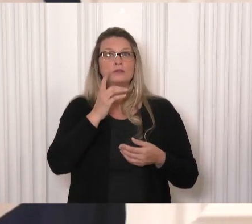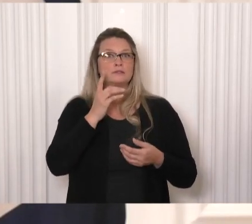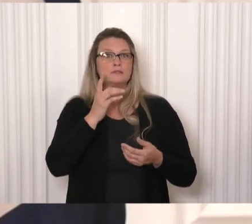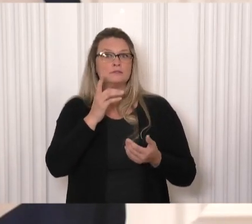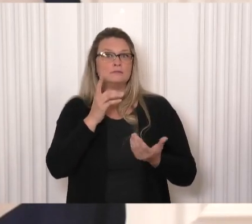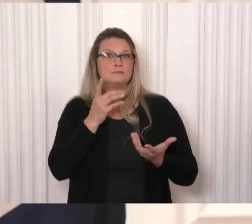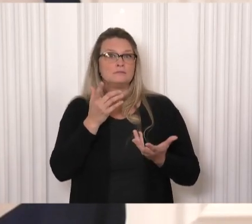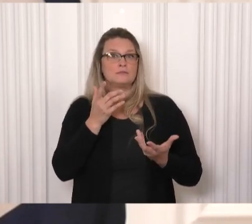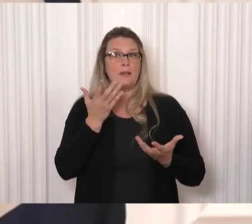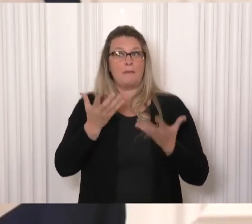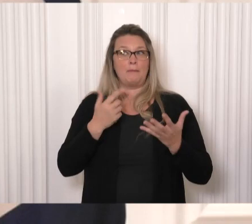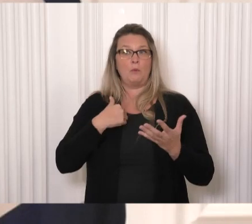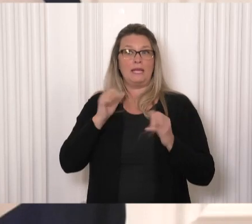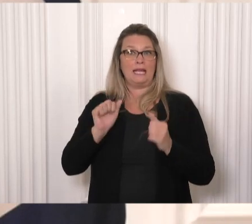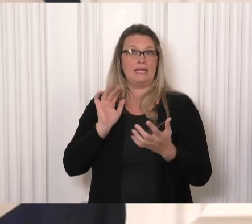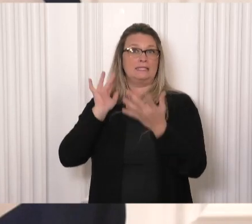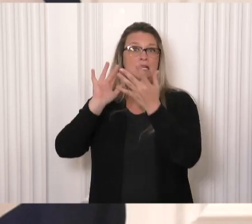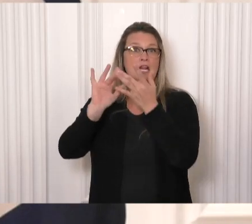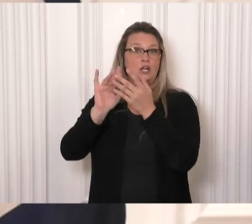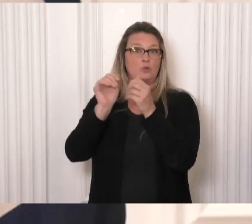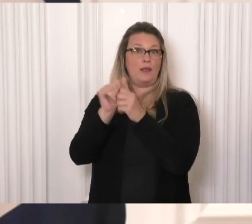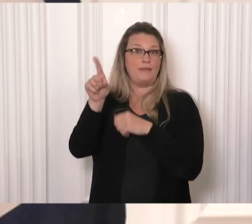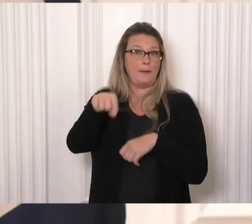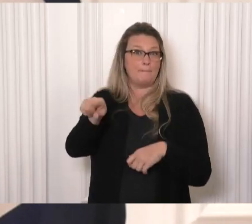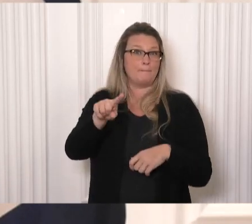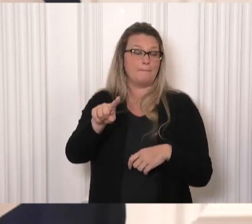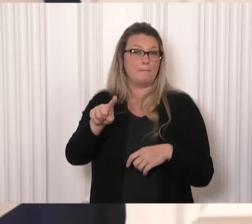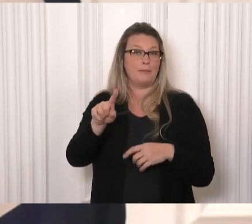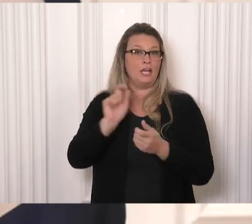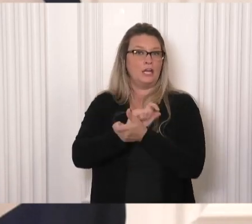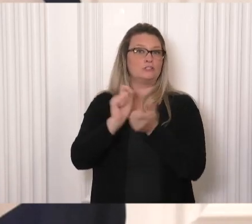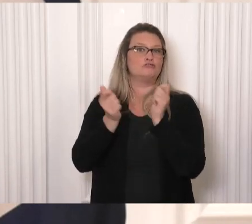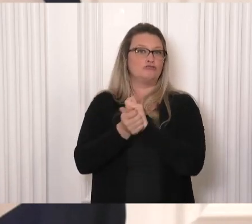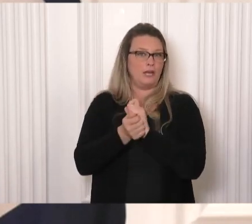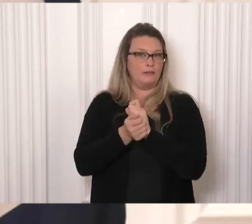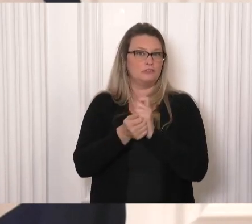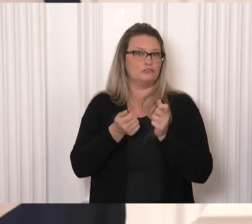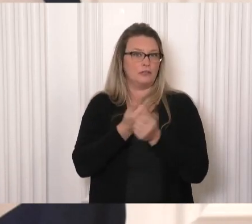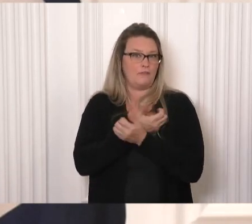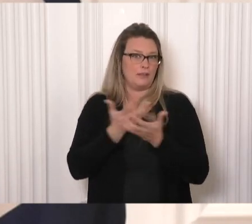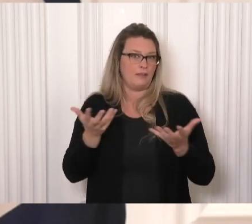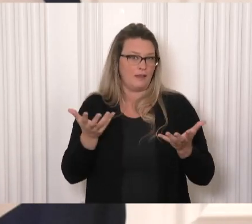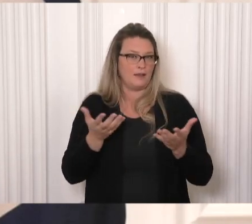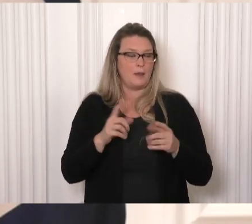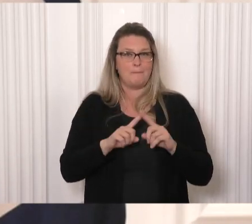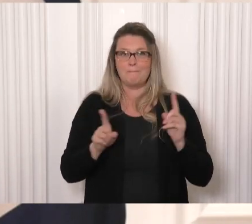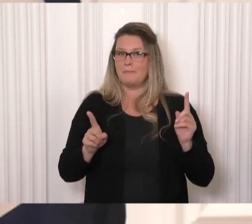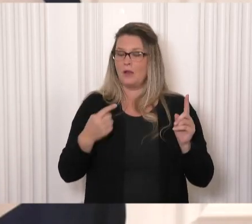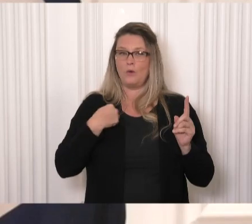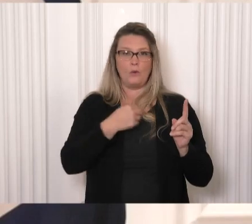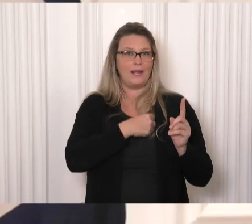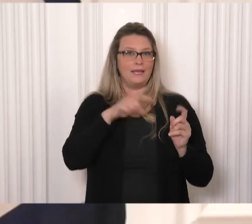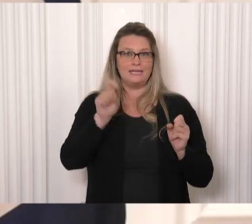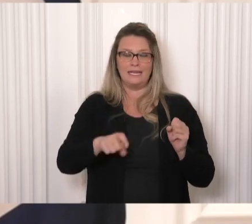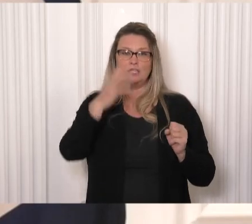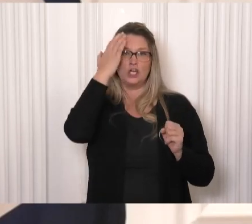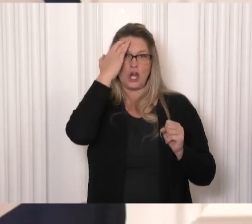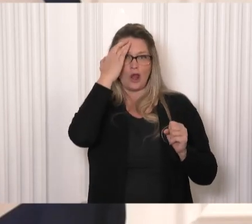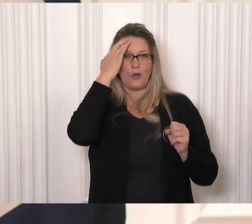have a heart-to-heart with them and you know, turn things around in the right way. But we need to know